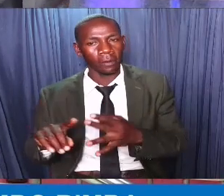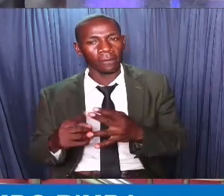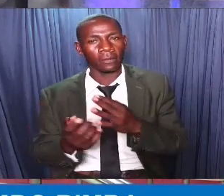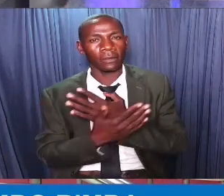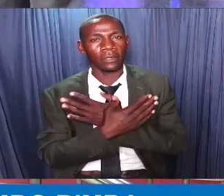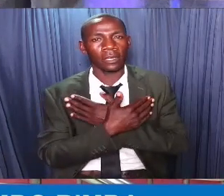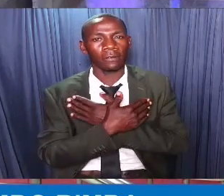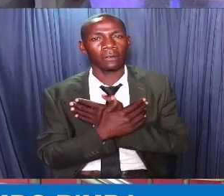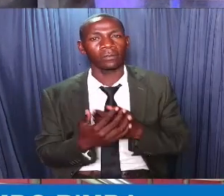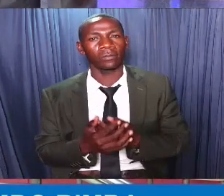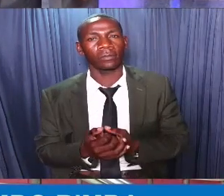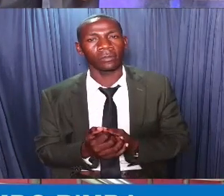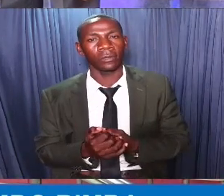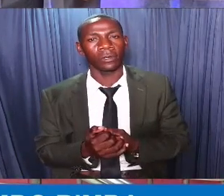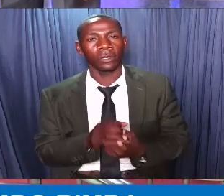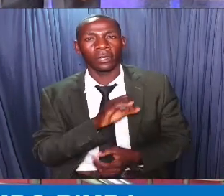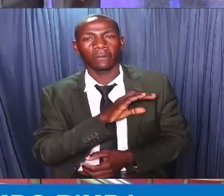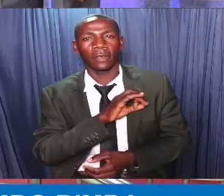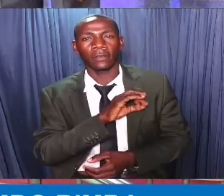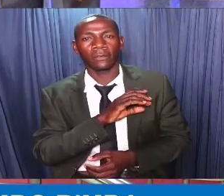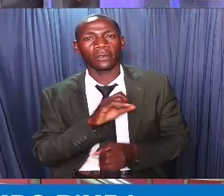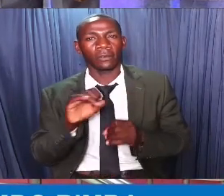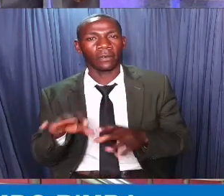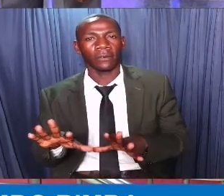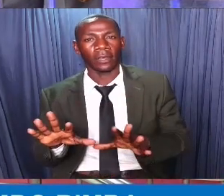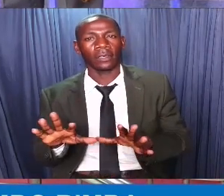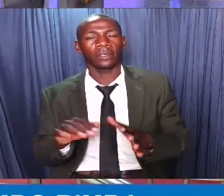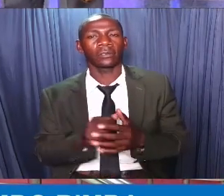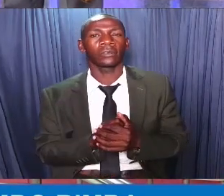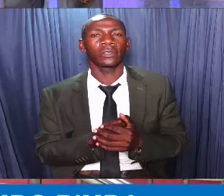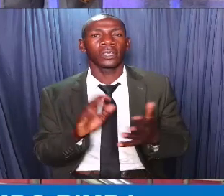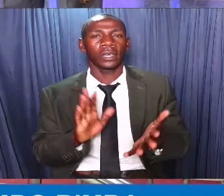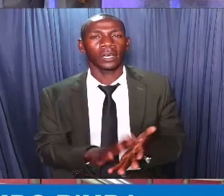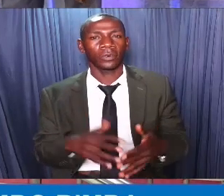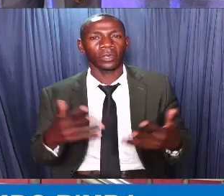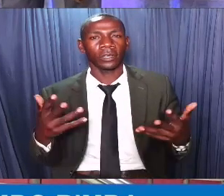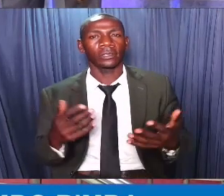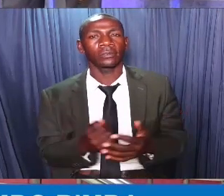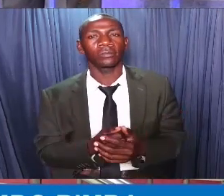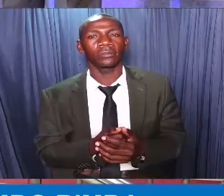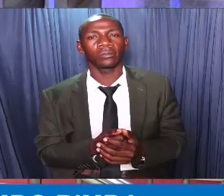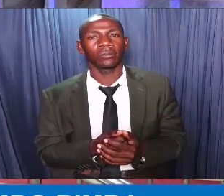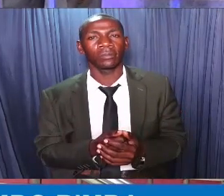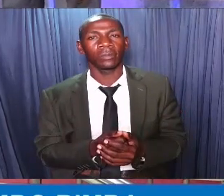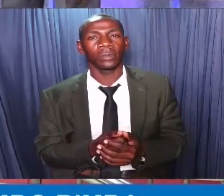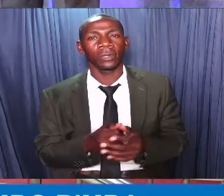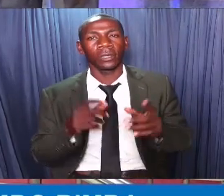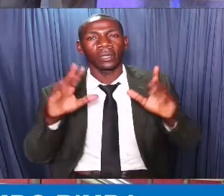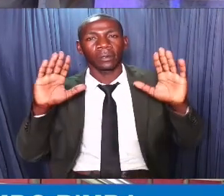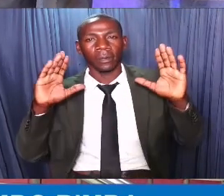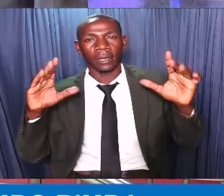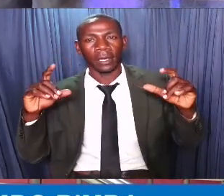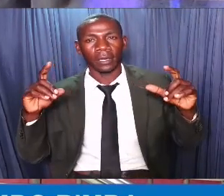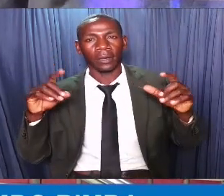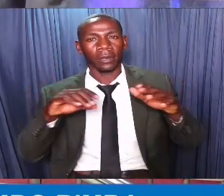kwanza. You forsaken your first love. Ile hofu ya kwanza umeacha. The first fear you forsaken. Hallelujah. Hallelujah. Na dhambi kubwa chini ya